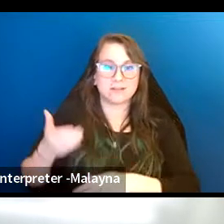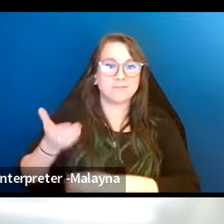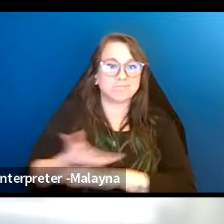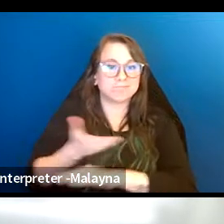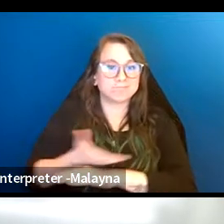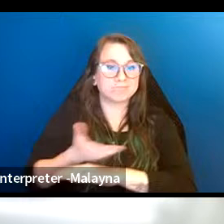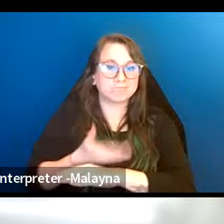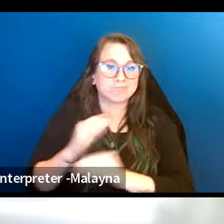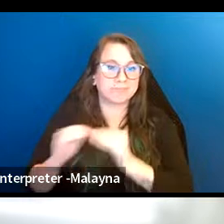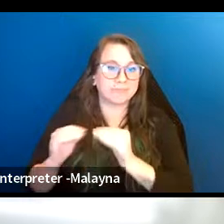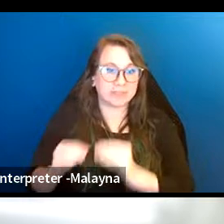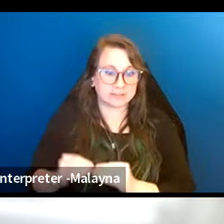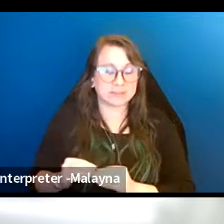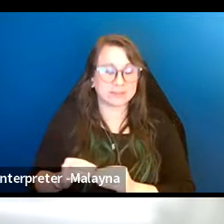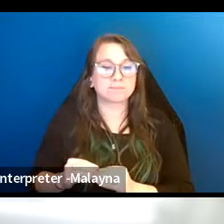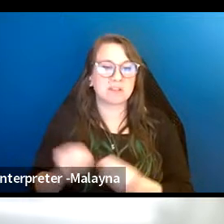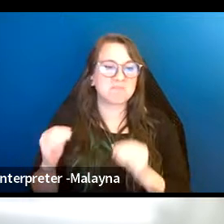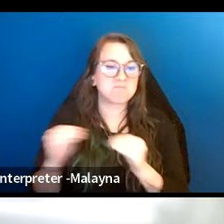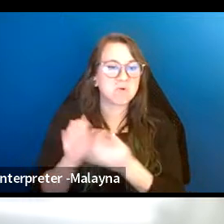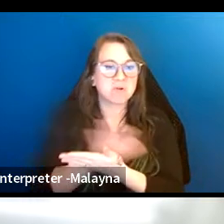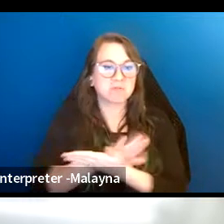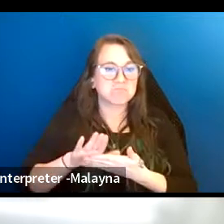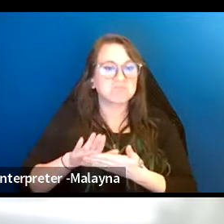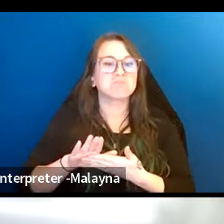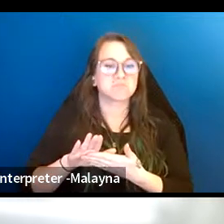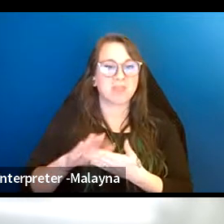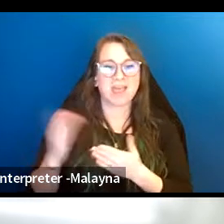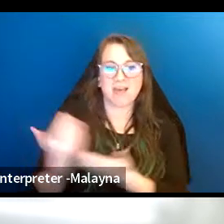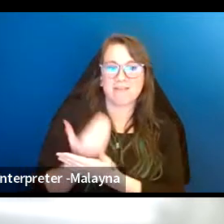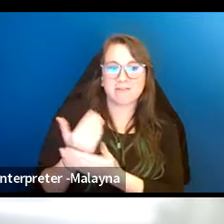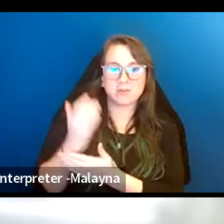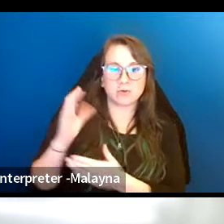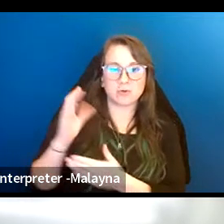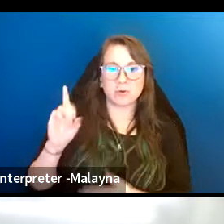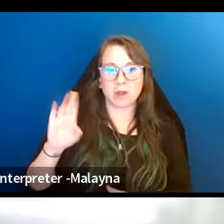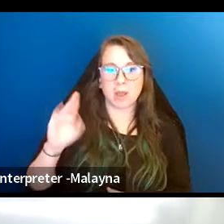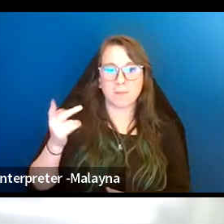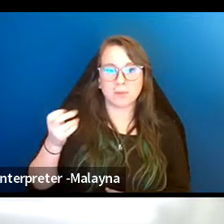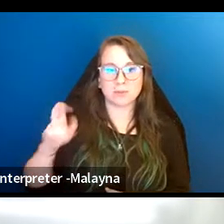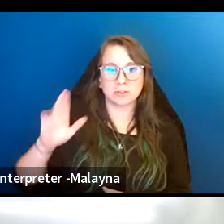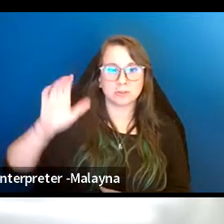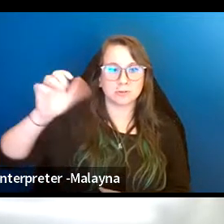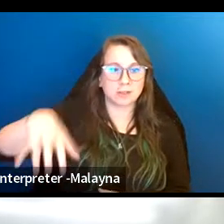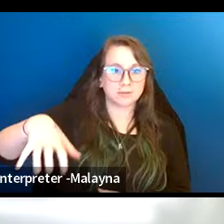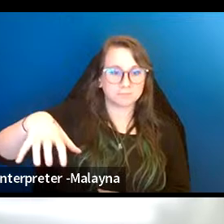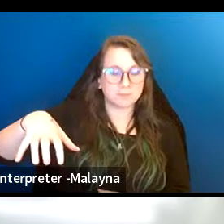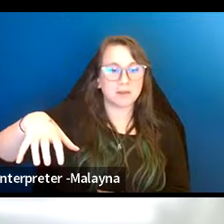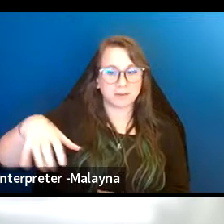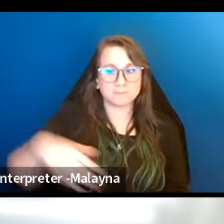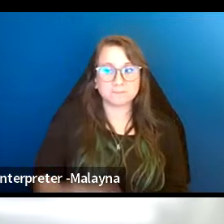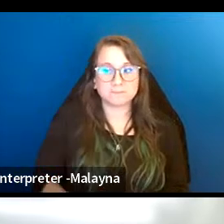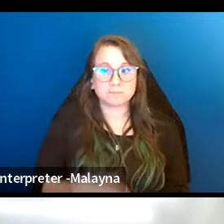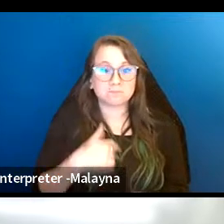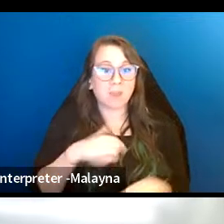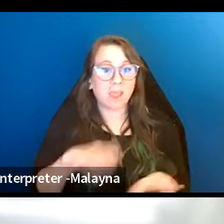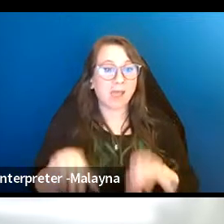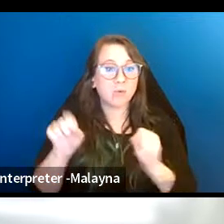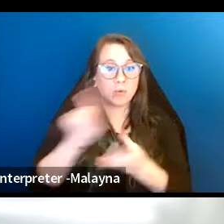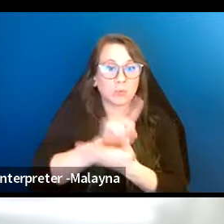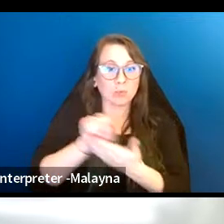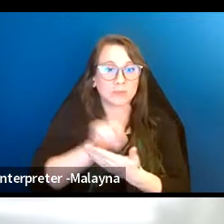repaired. It's cleaner. They have new dumpsters. I reported on this before. I hold weekly